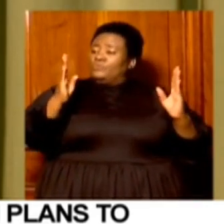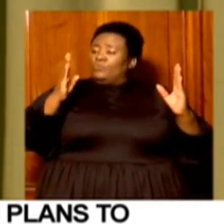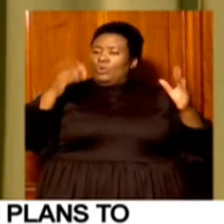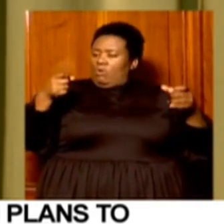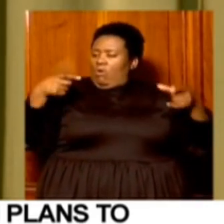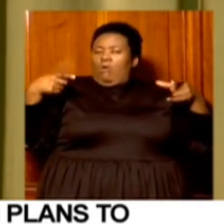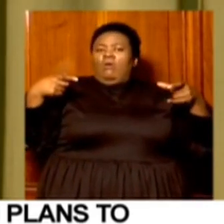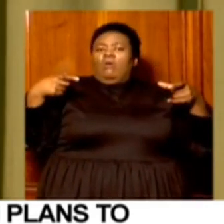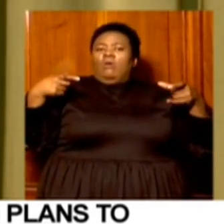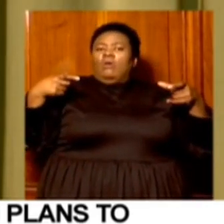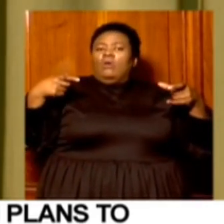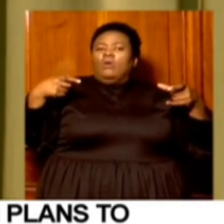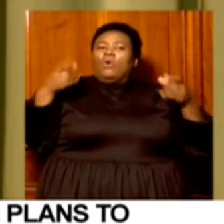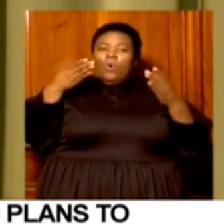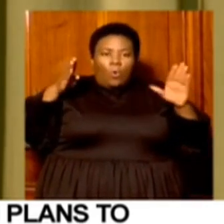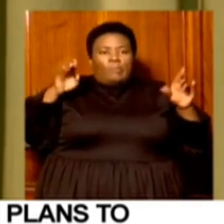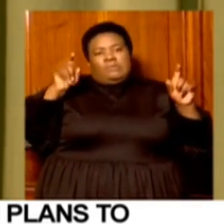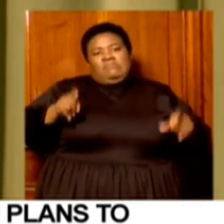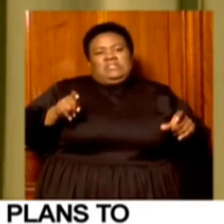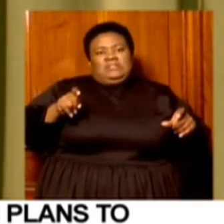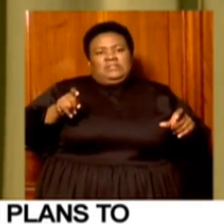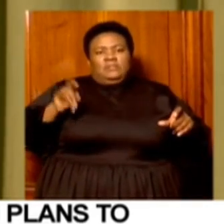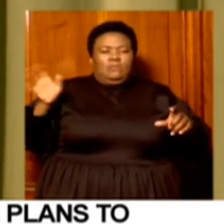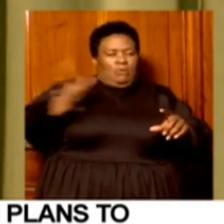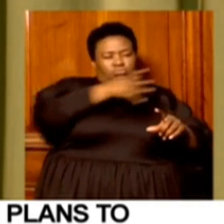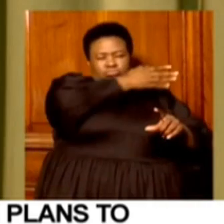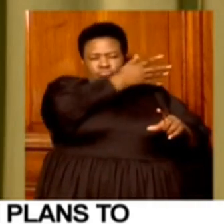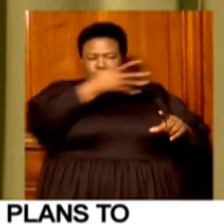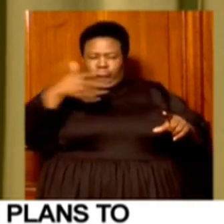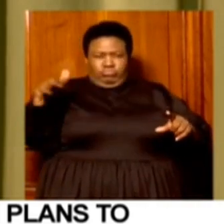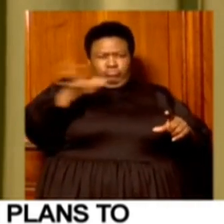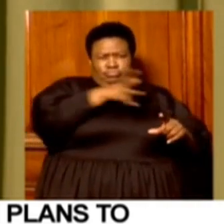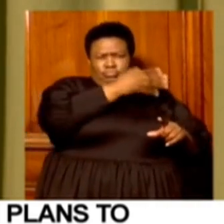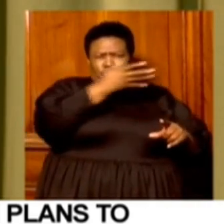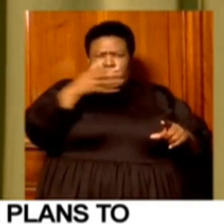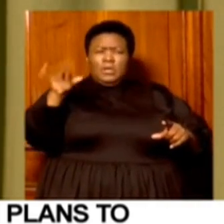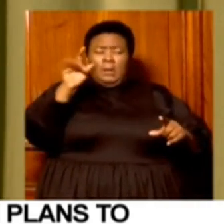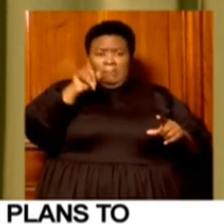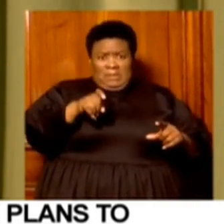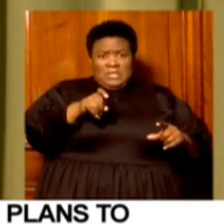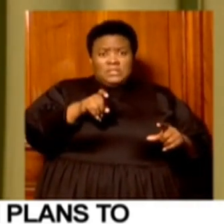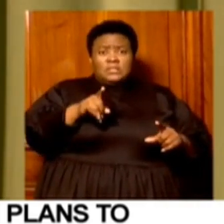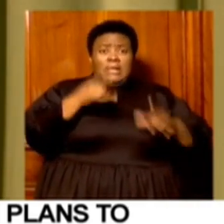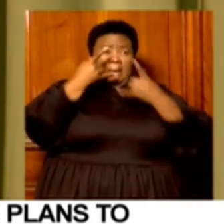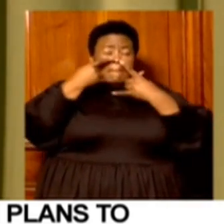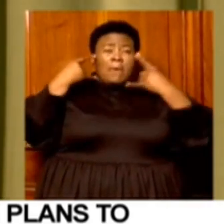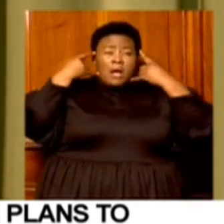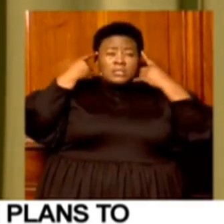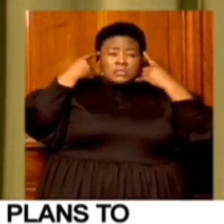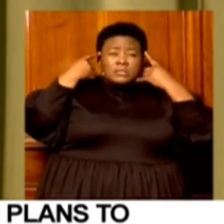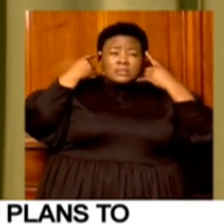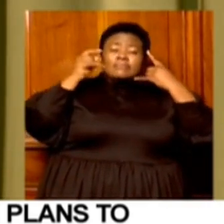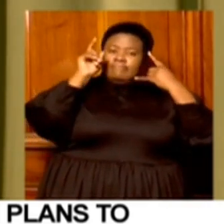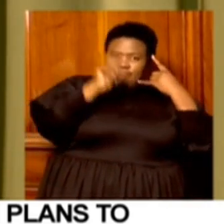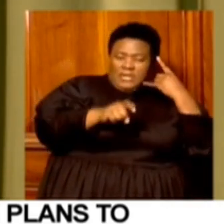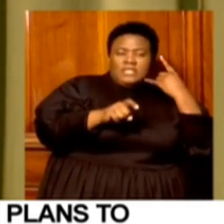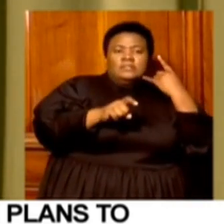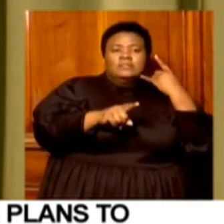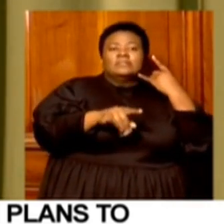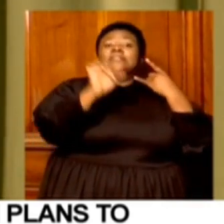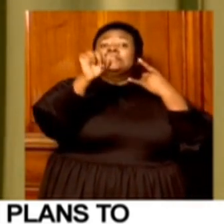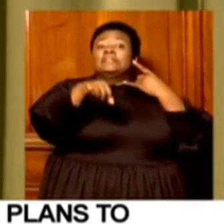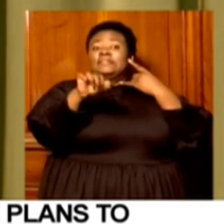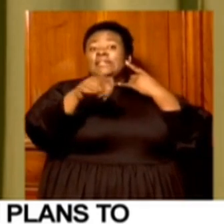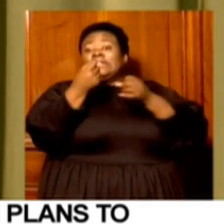mask. And that mask, you don't have even to rely, as much as the taxi driver, the same as he likes his money